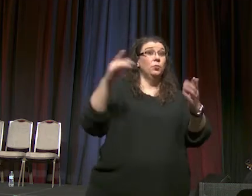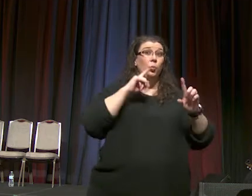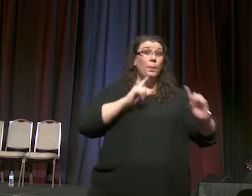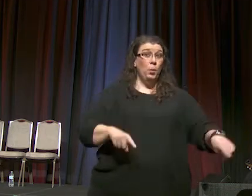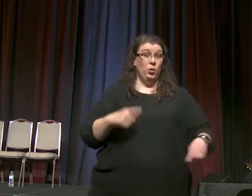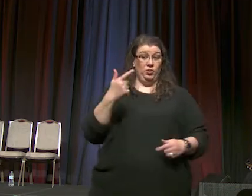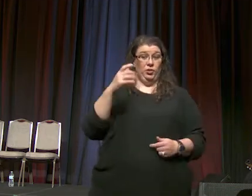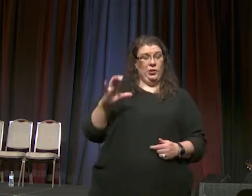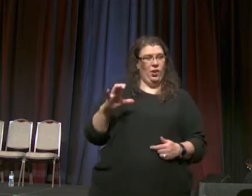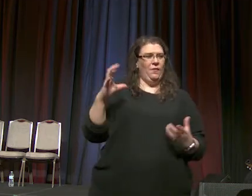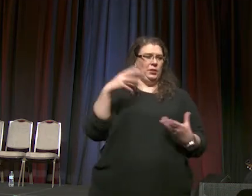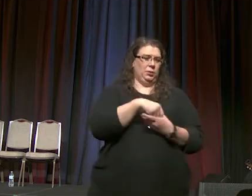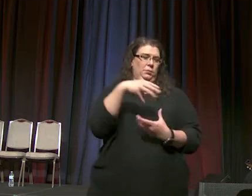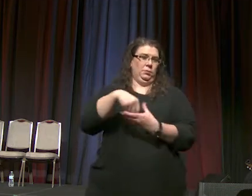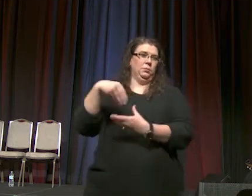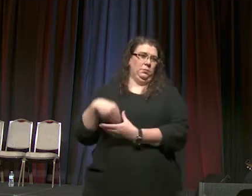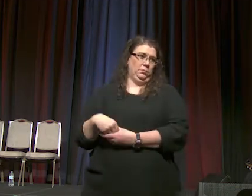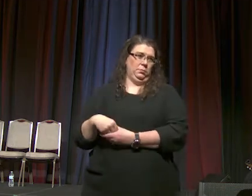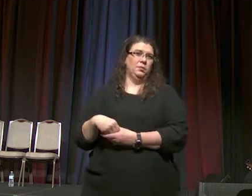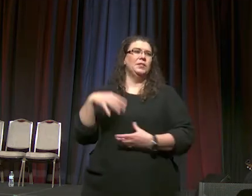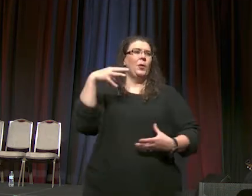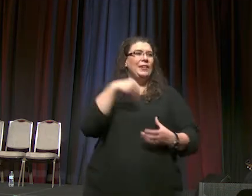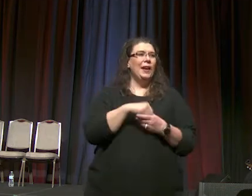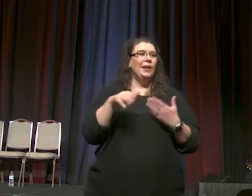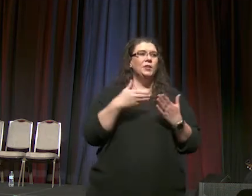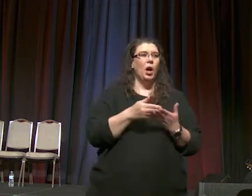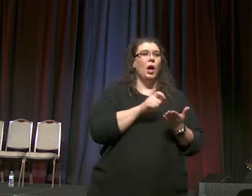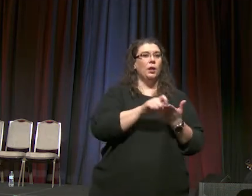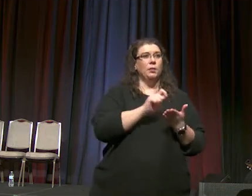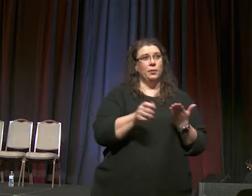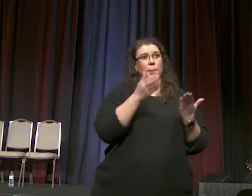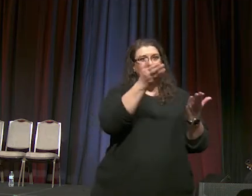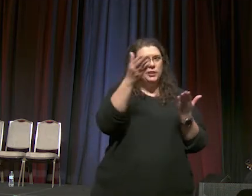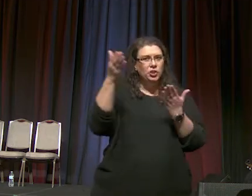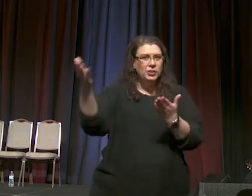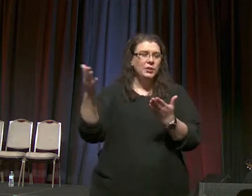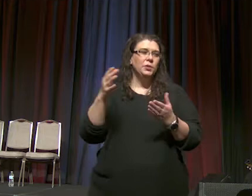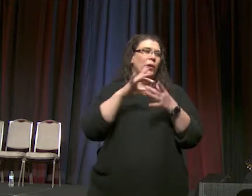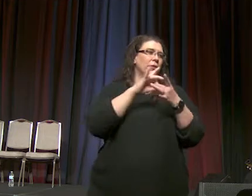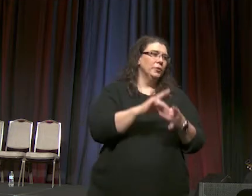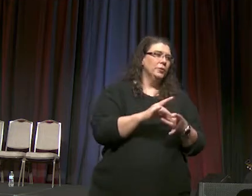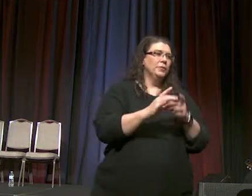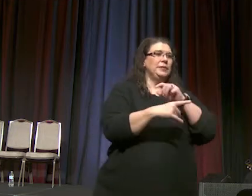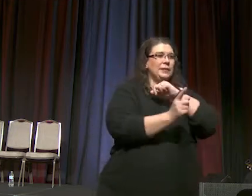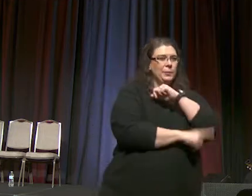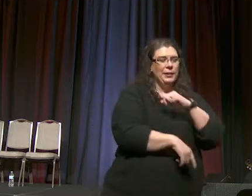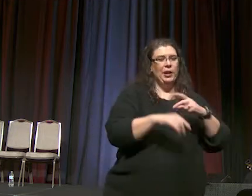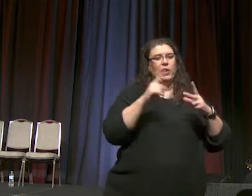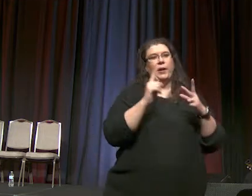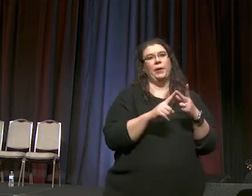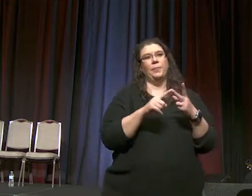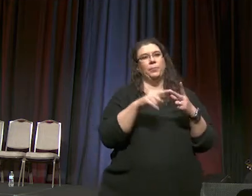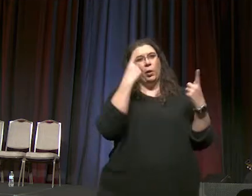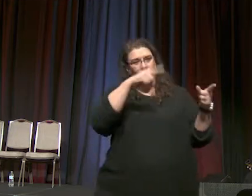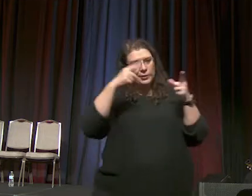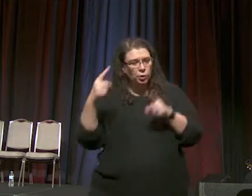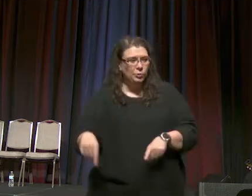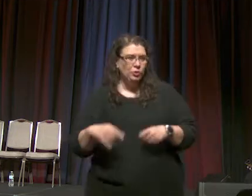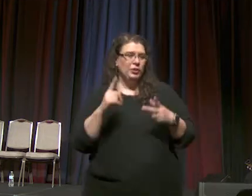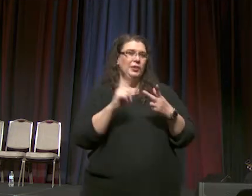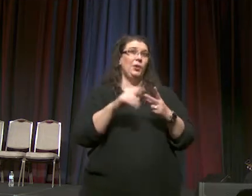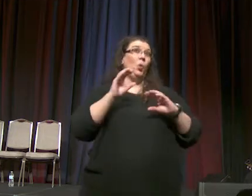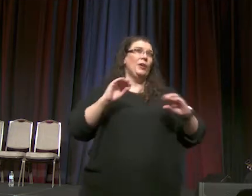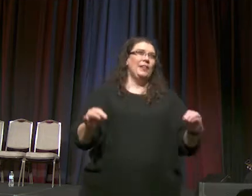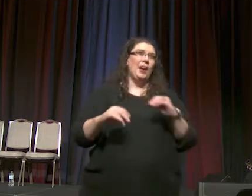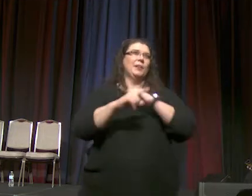Conference. They contain all of the petitions that were submitted, whether disciplinary, resolution petitions, or